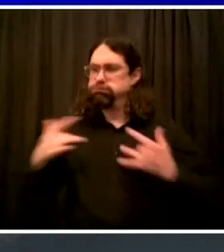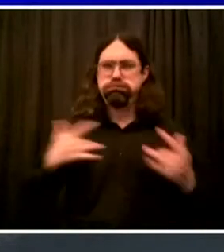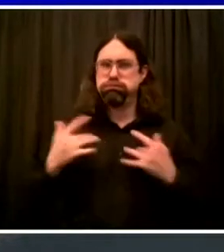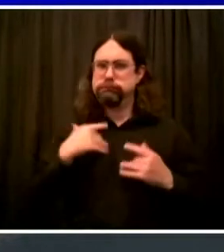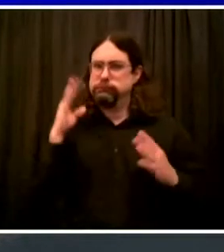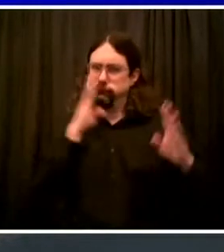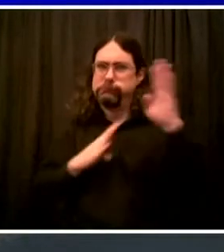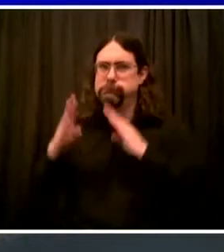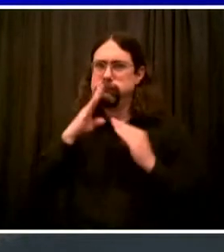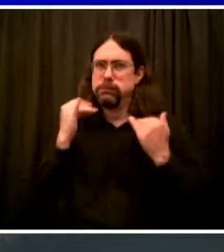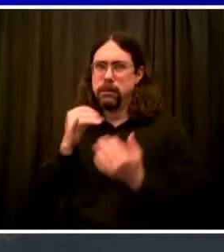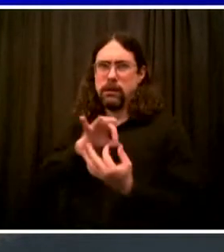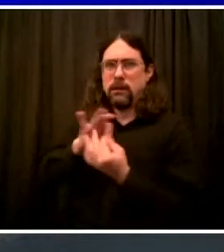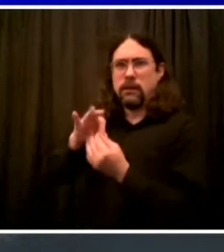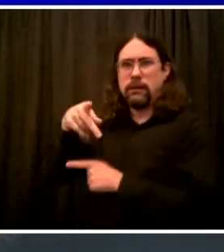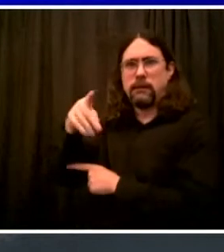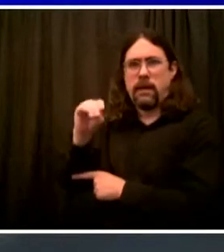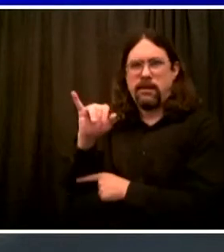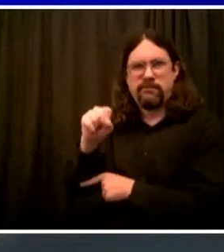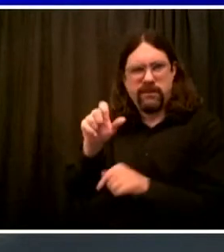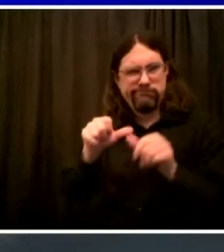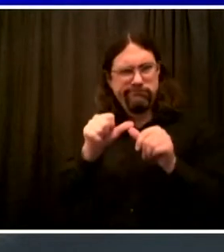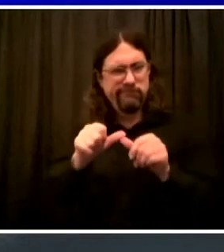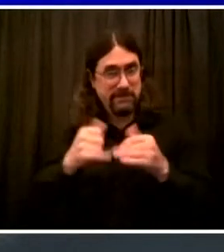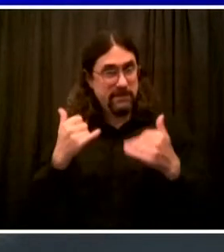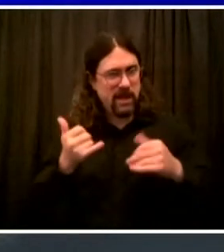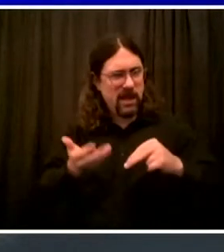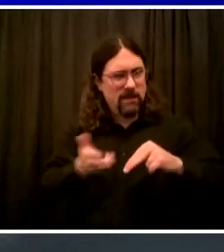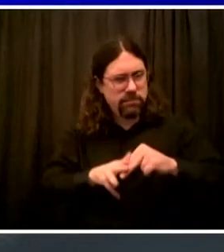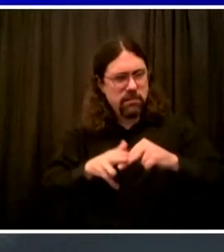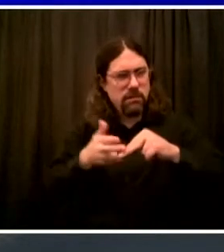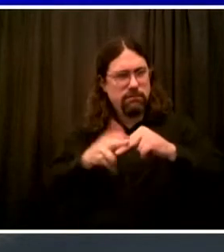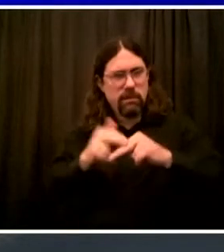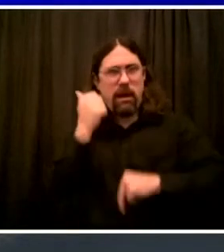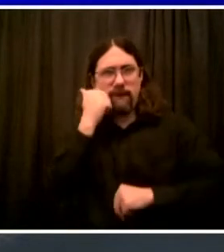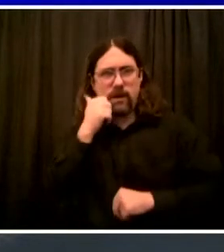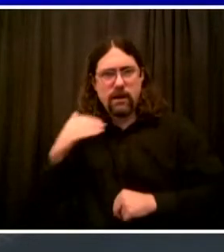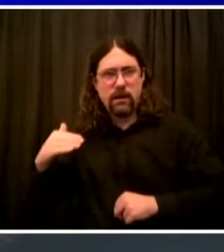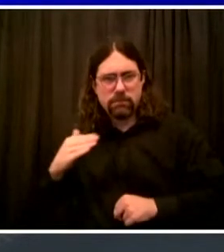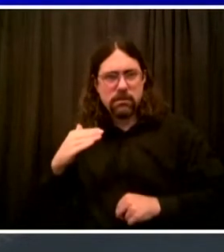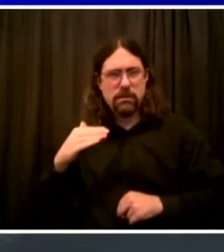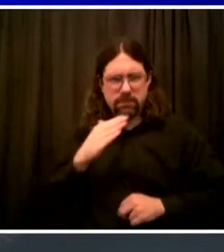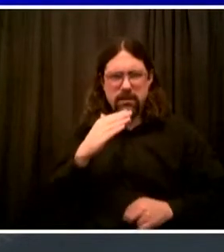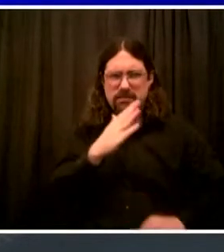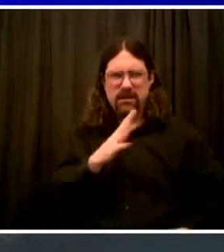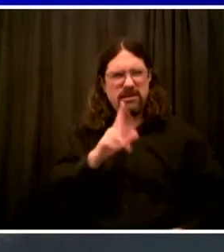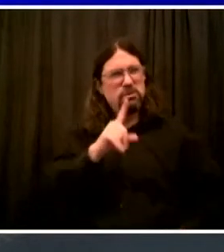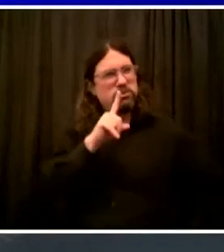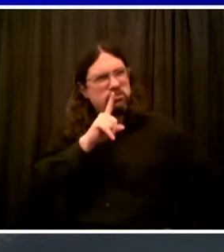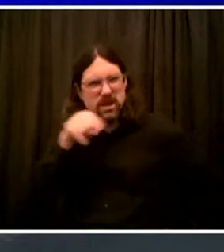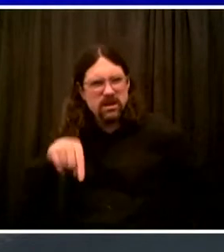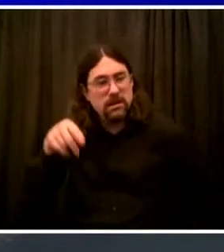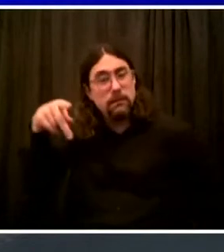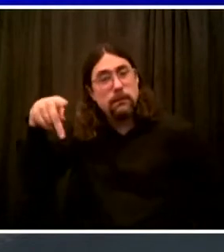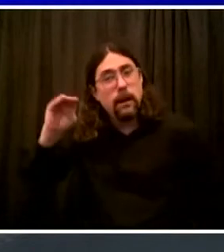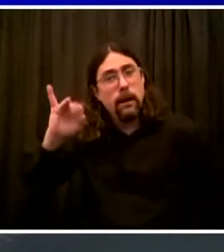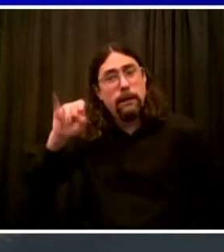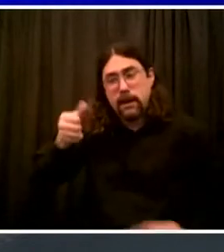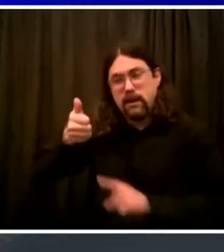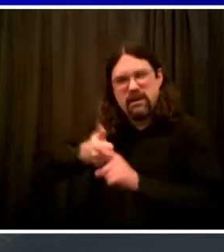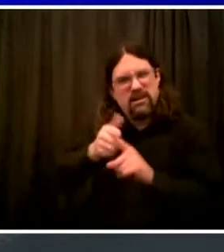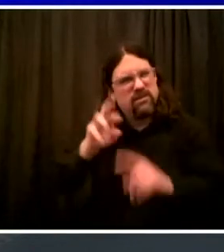of things, a rare condition, but it is something that we take very seriously, and we're now on high alert in addressing